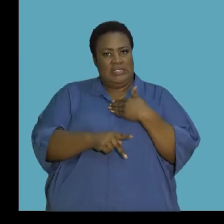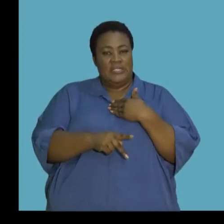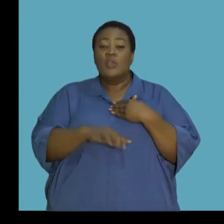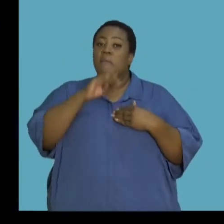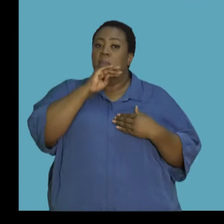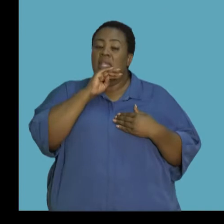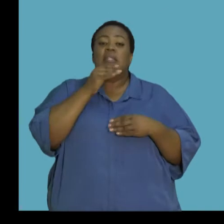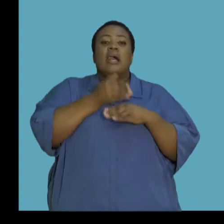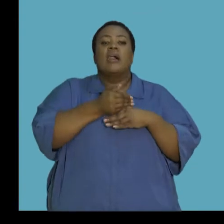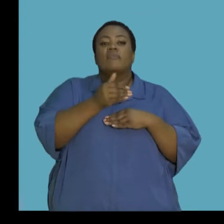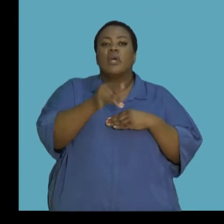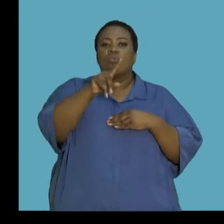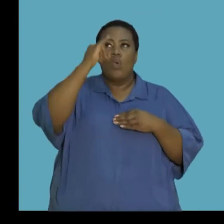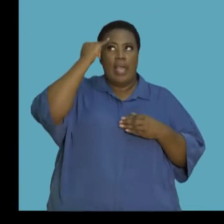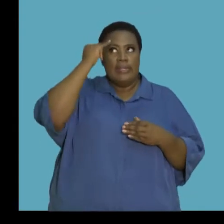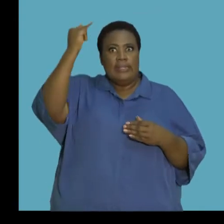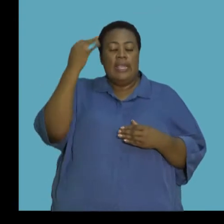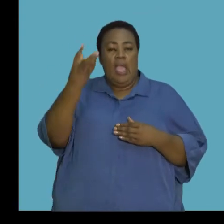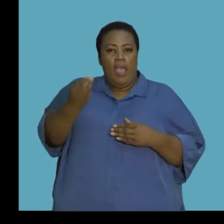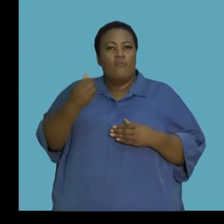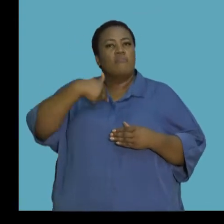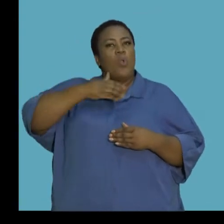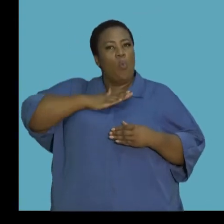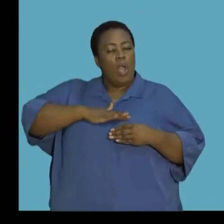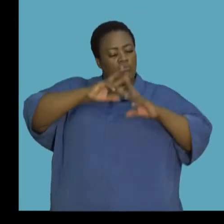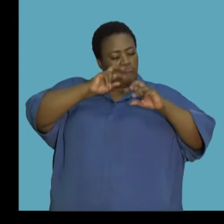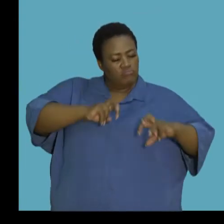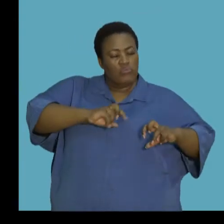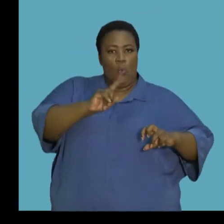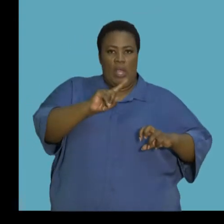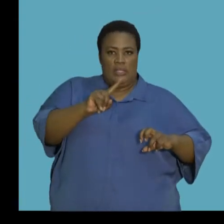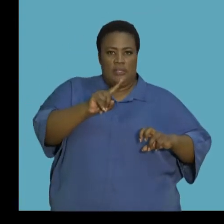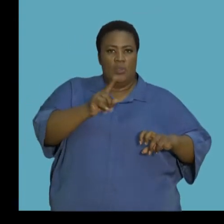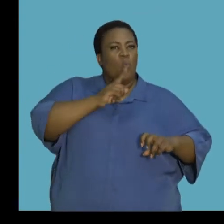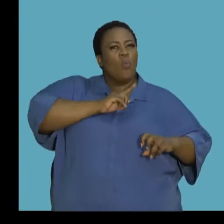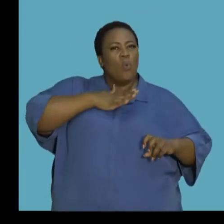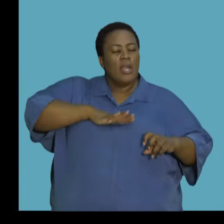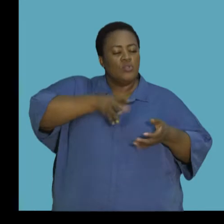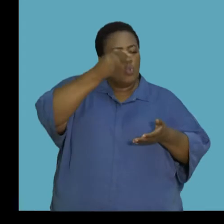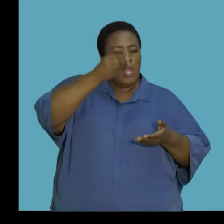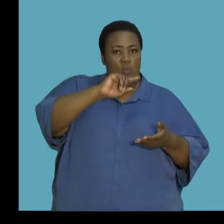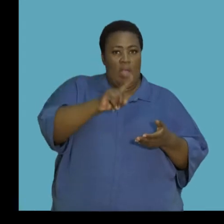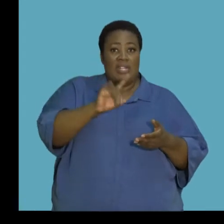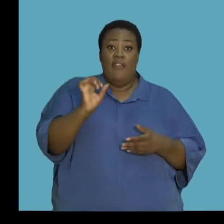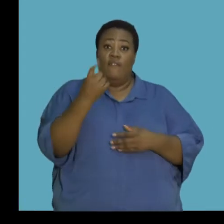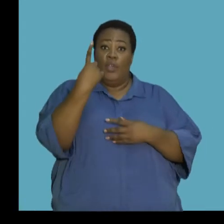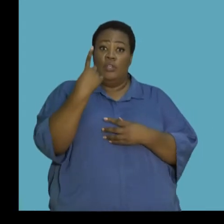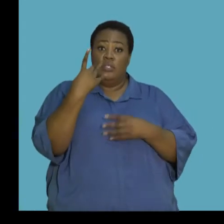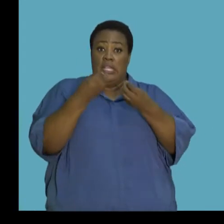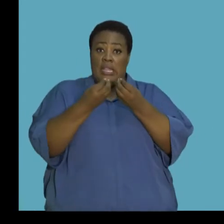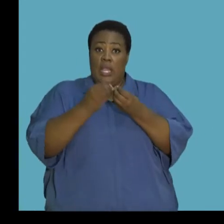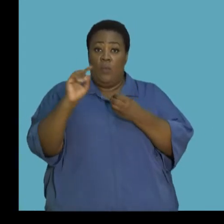means after you have an idea of what you want to study. The research question is the first active